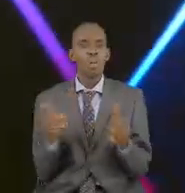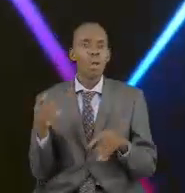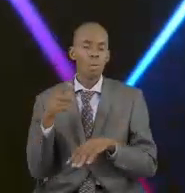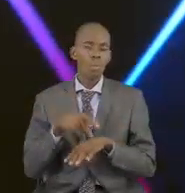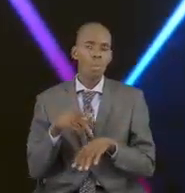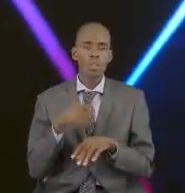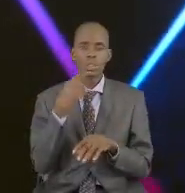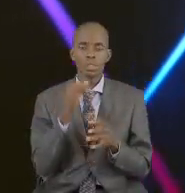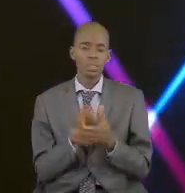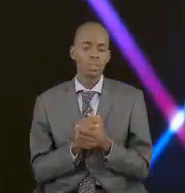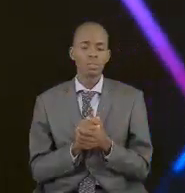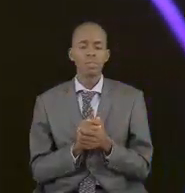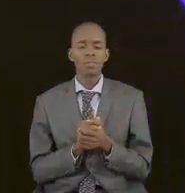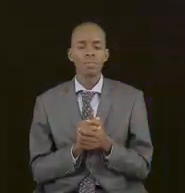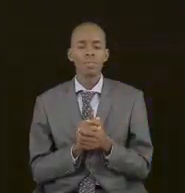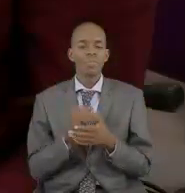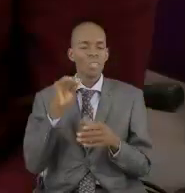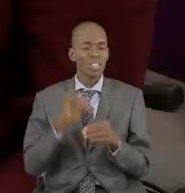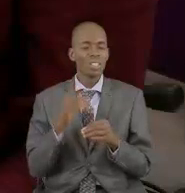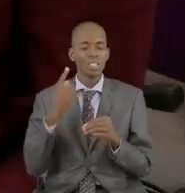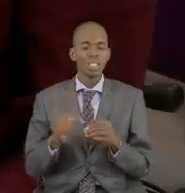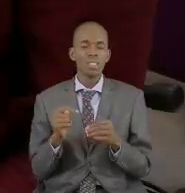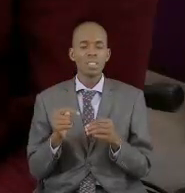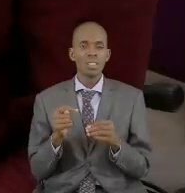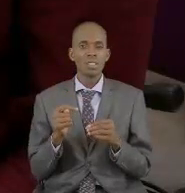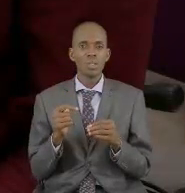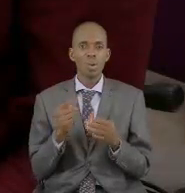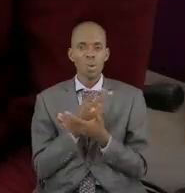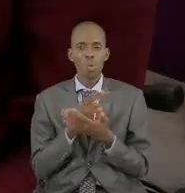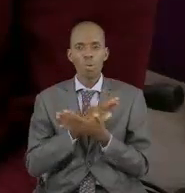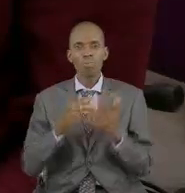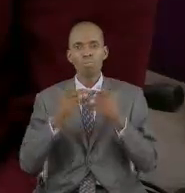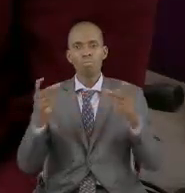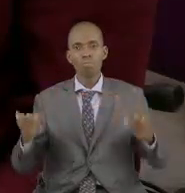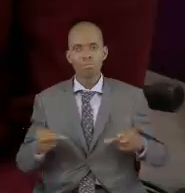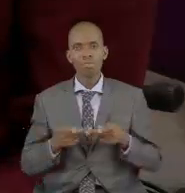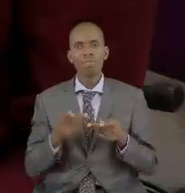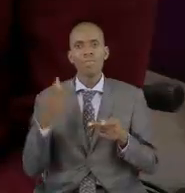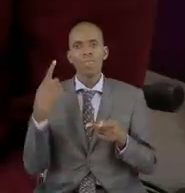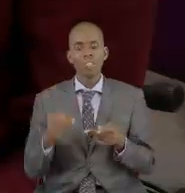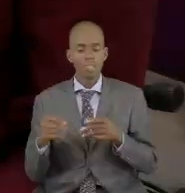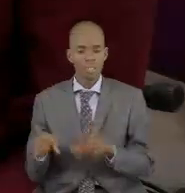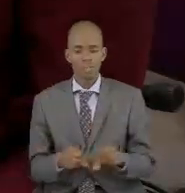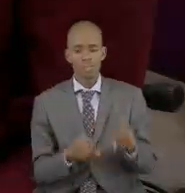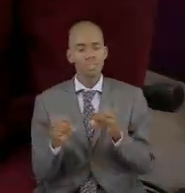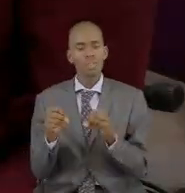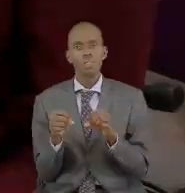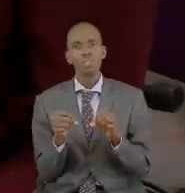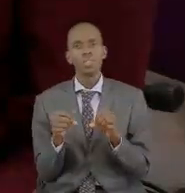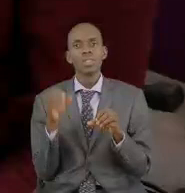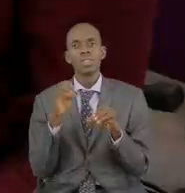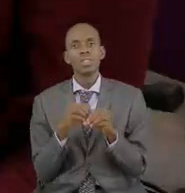the temple, in the sanctuary, on the street, in the community, in